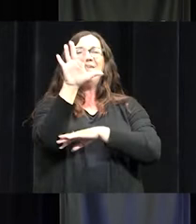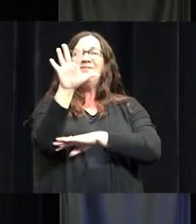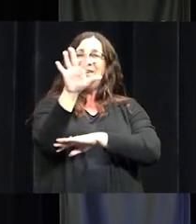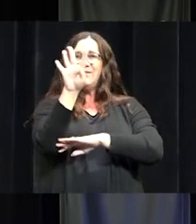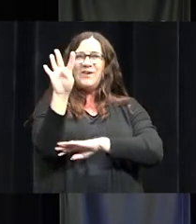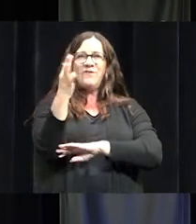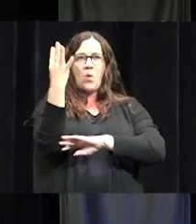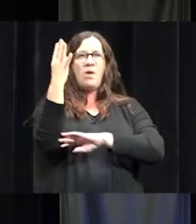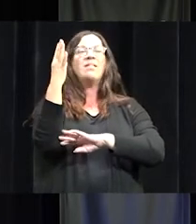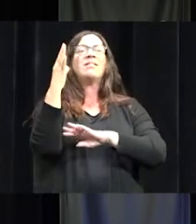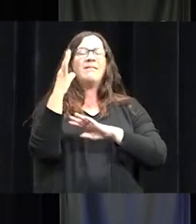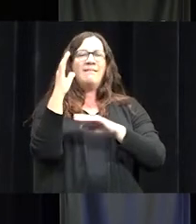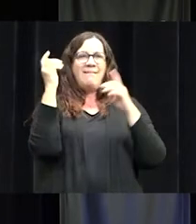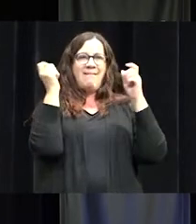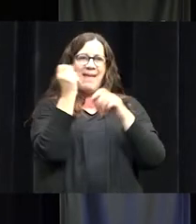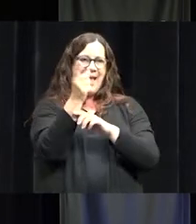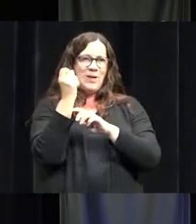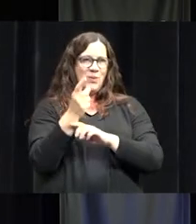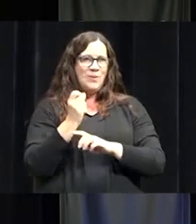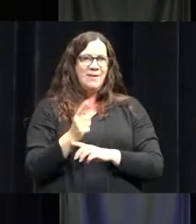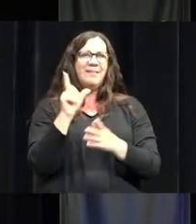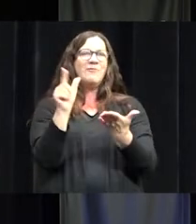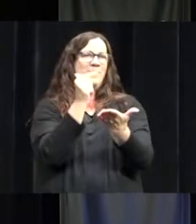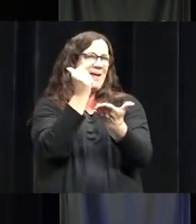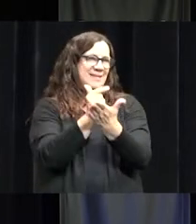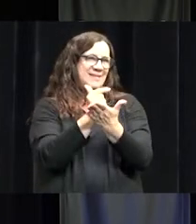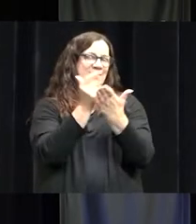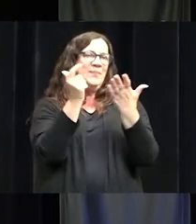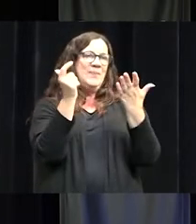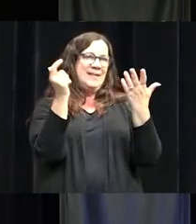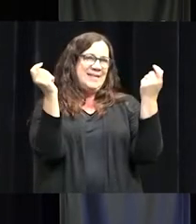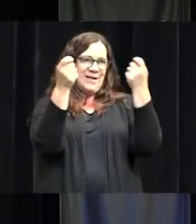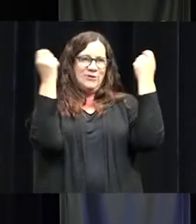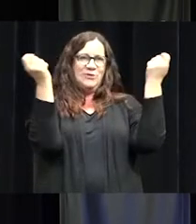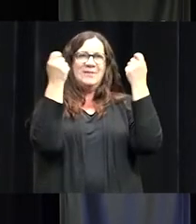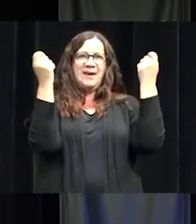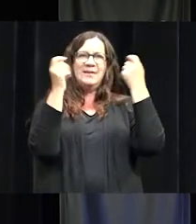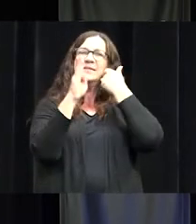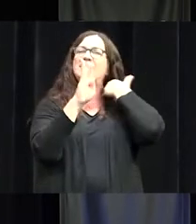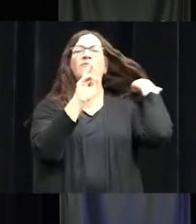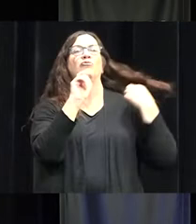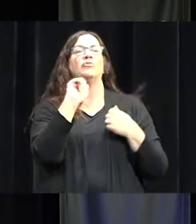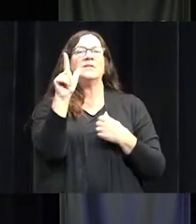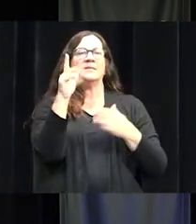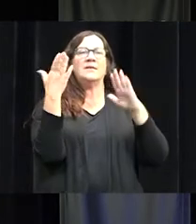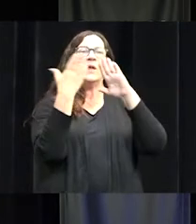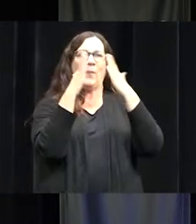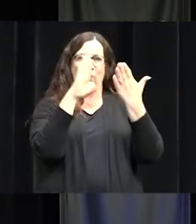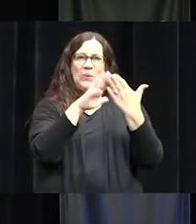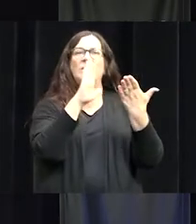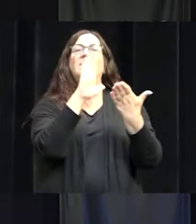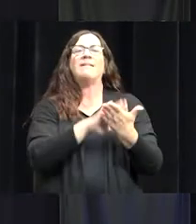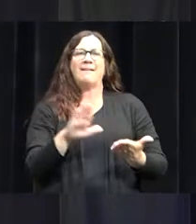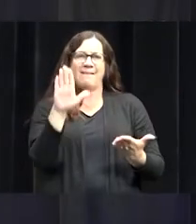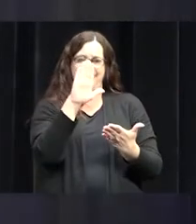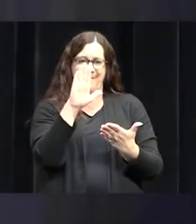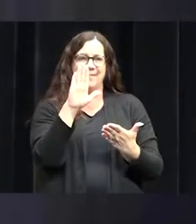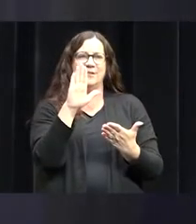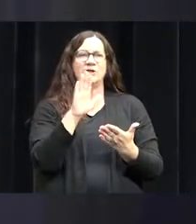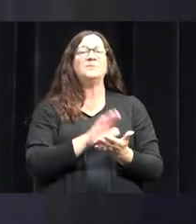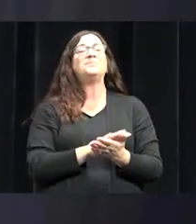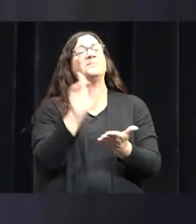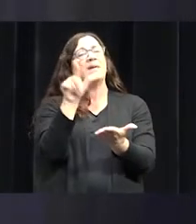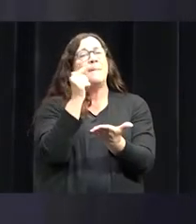54th annual commencement exercises of bristol community college